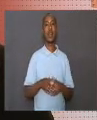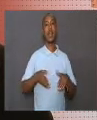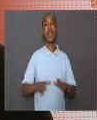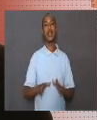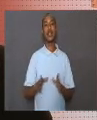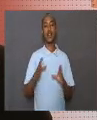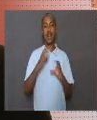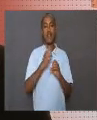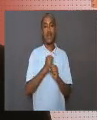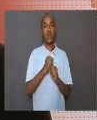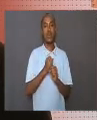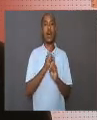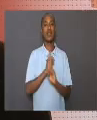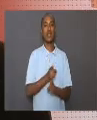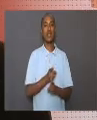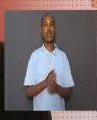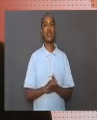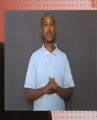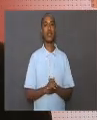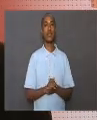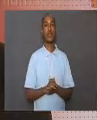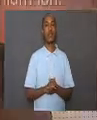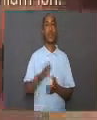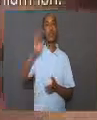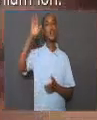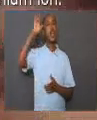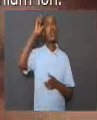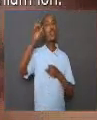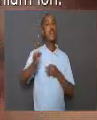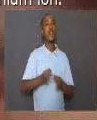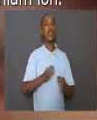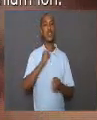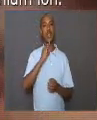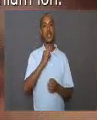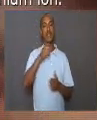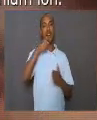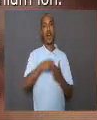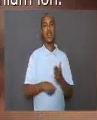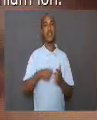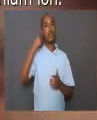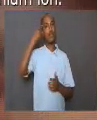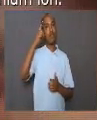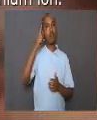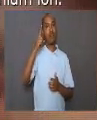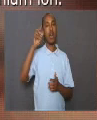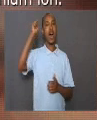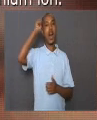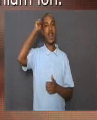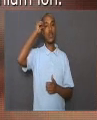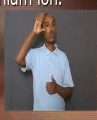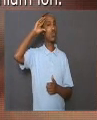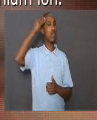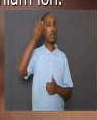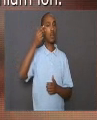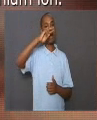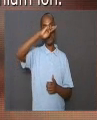difficult. Let us review the answers. The Lewis definition is valid for